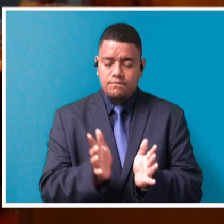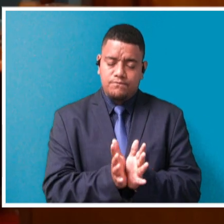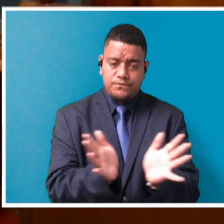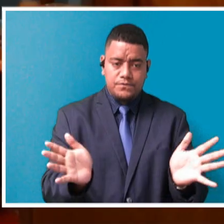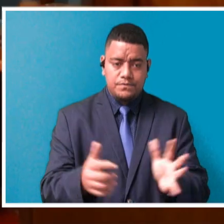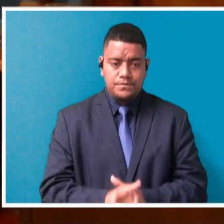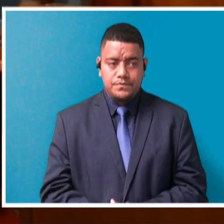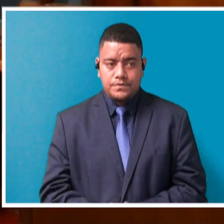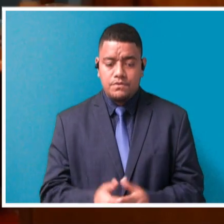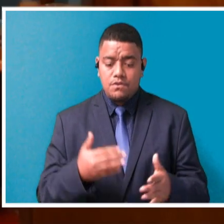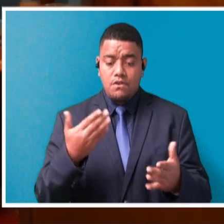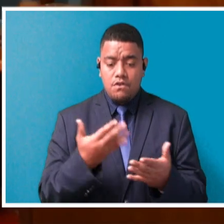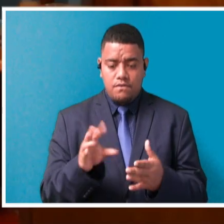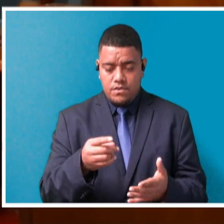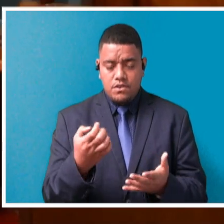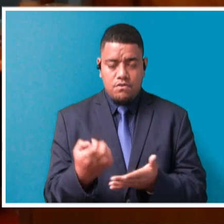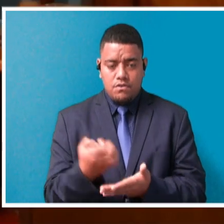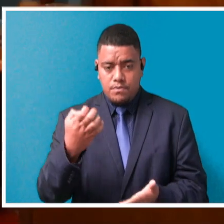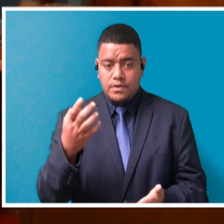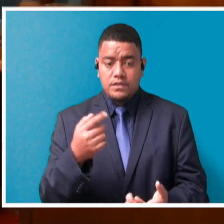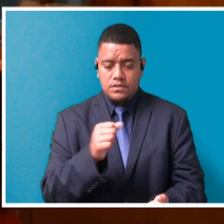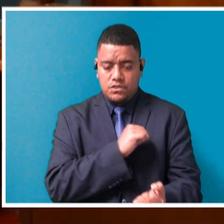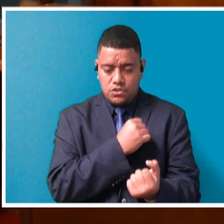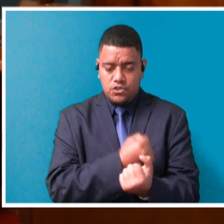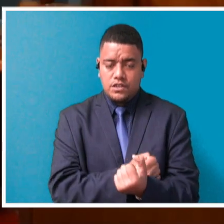diversification of the economy while strengthening